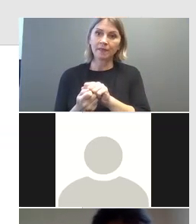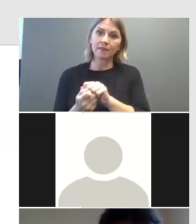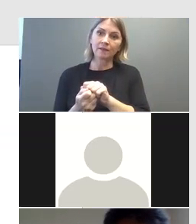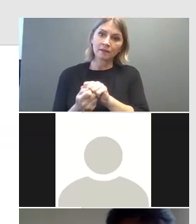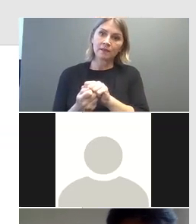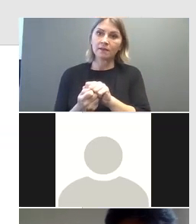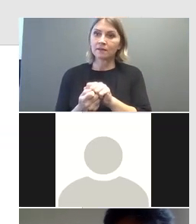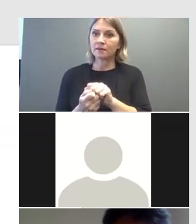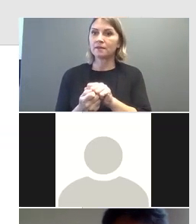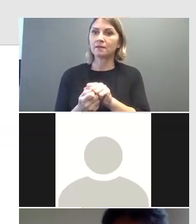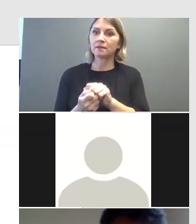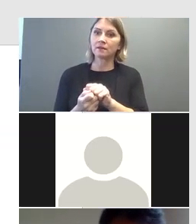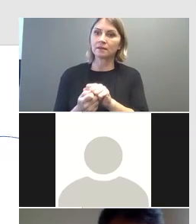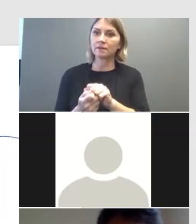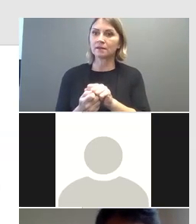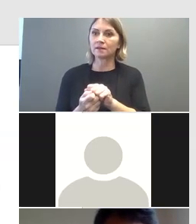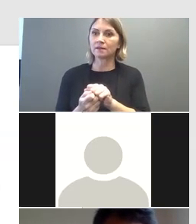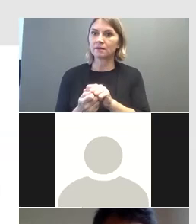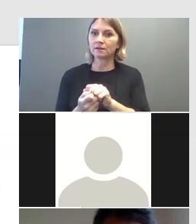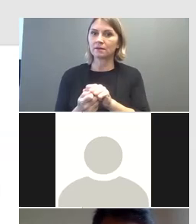what's the word for it? Let me just give me a second.